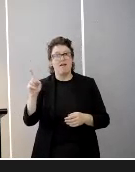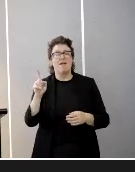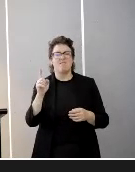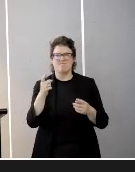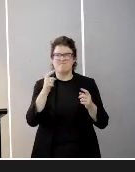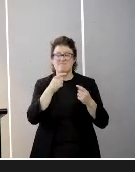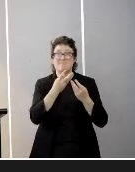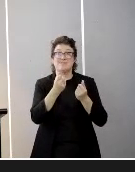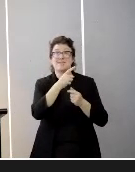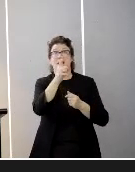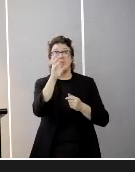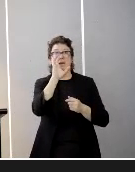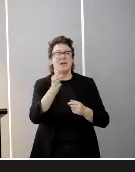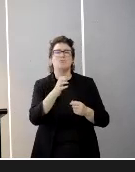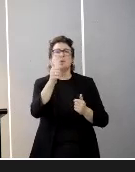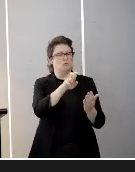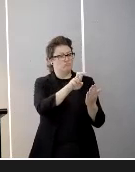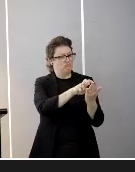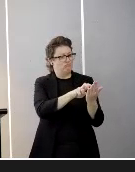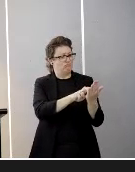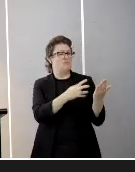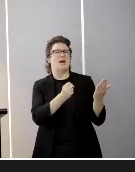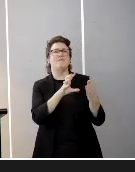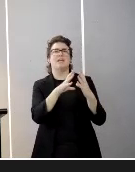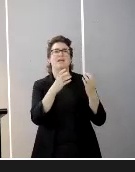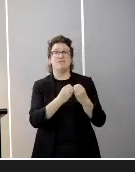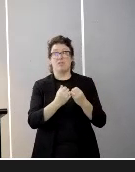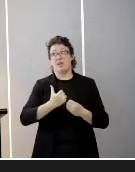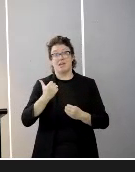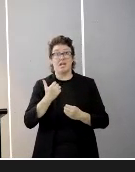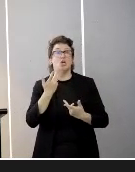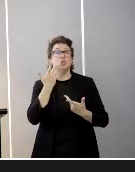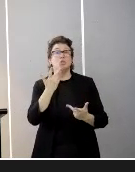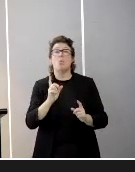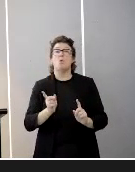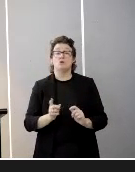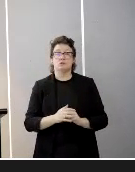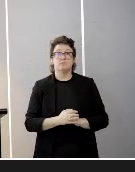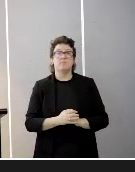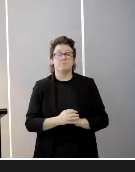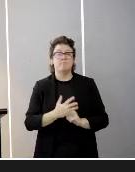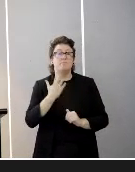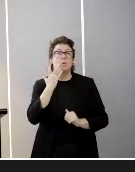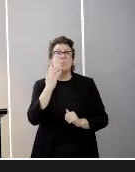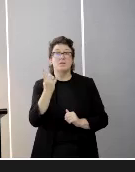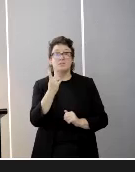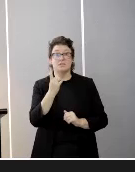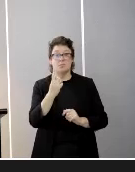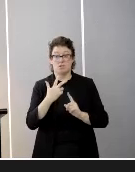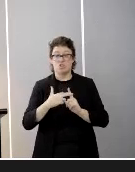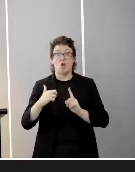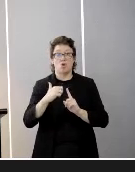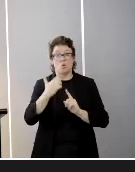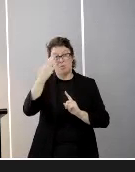registers of large groups of the population. And what this shows is that when someone is diagnosed with a